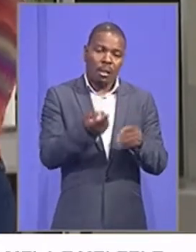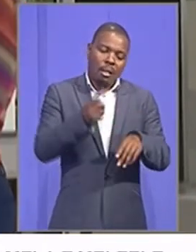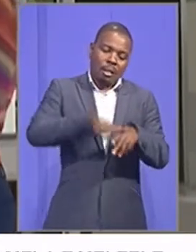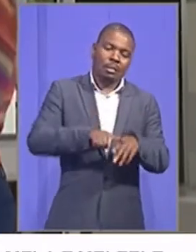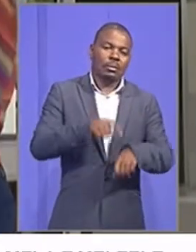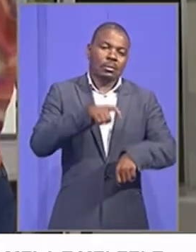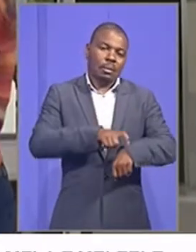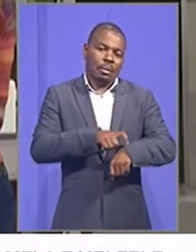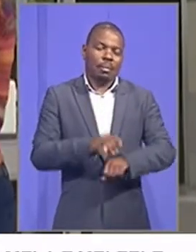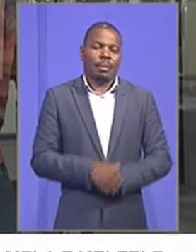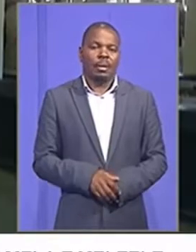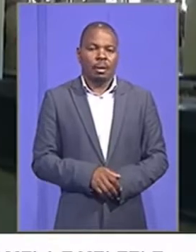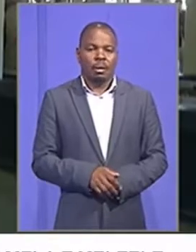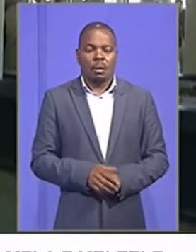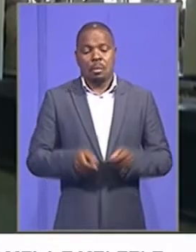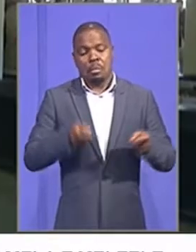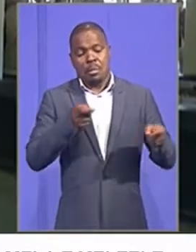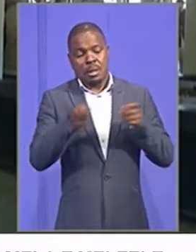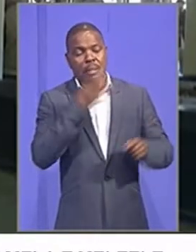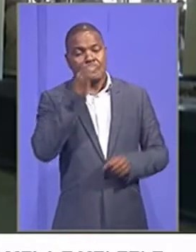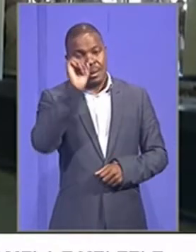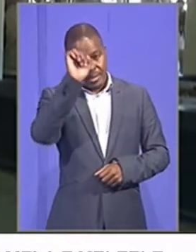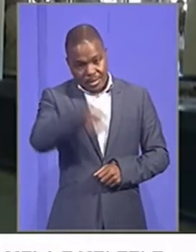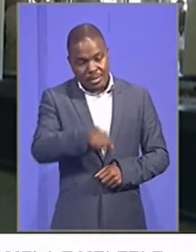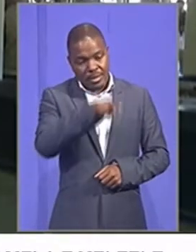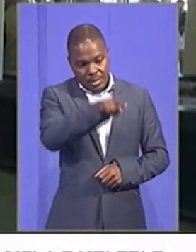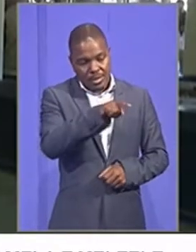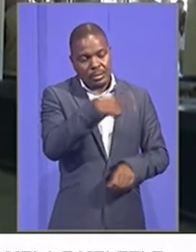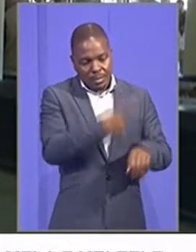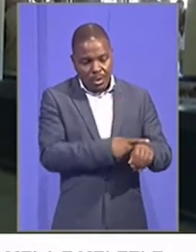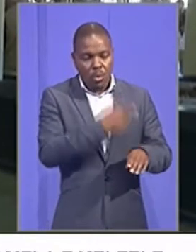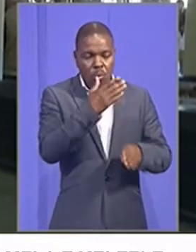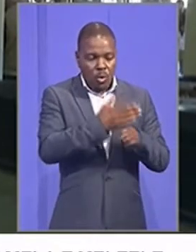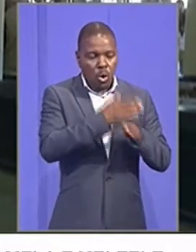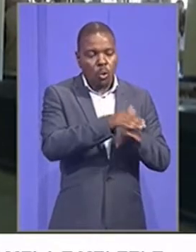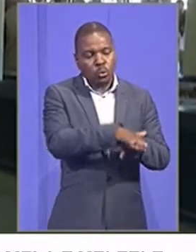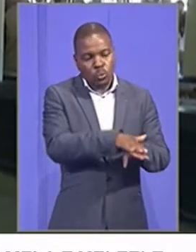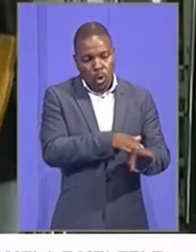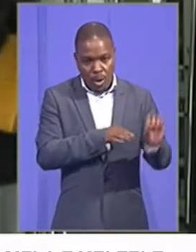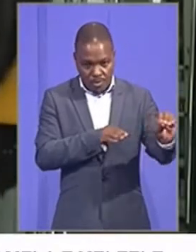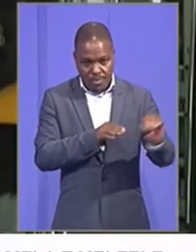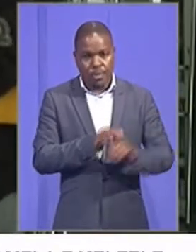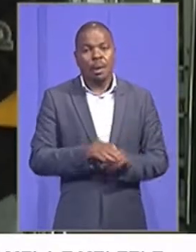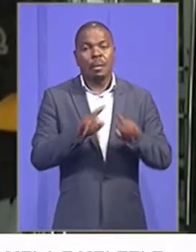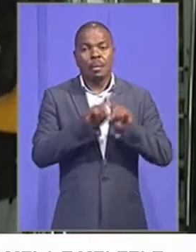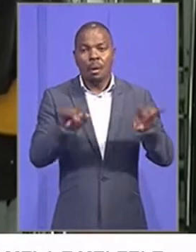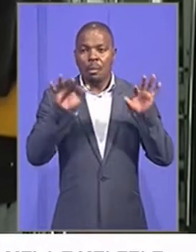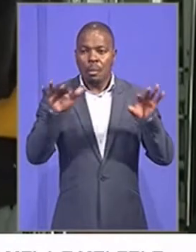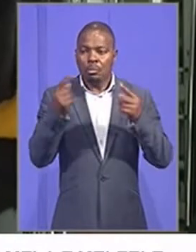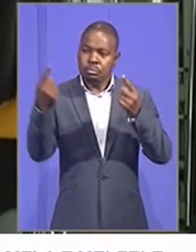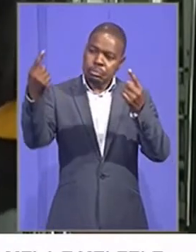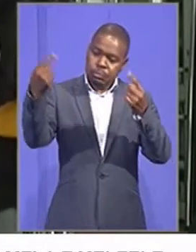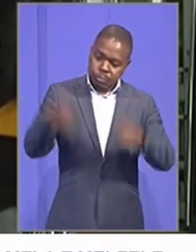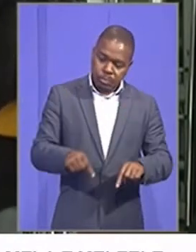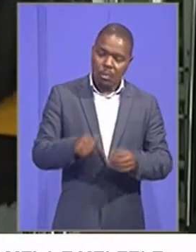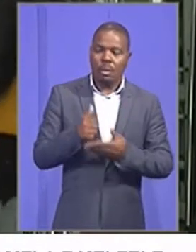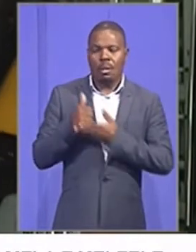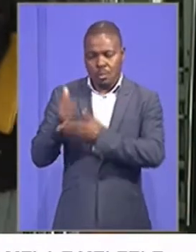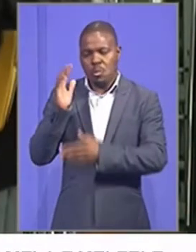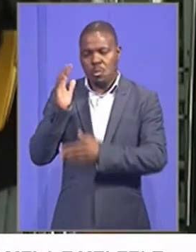okeditsweng. Motsamaisi bua dumela hore tshebetso ena le ho tsamaya butle empa bore bohle ba tlileng ba tla